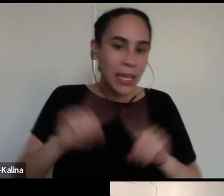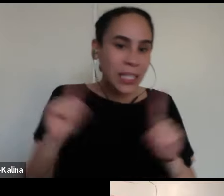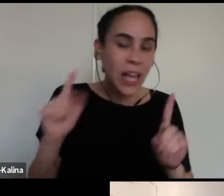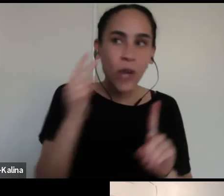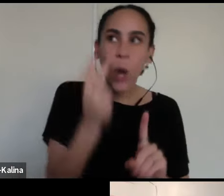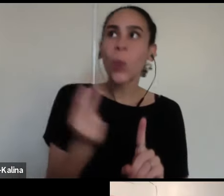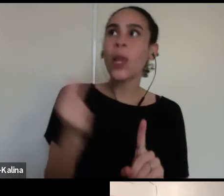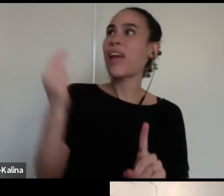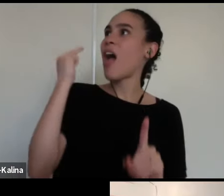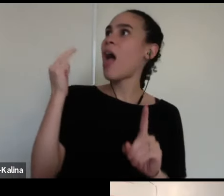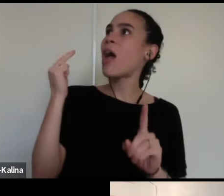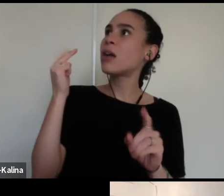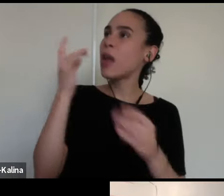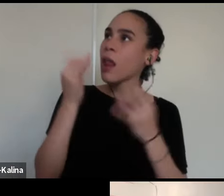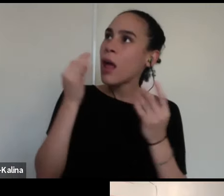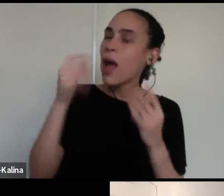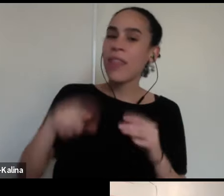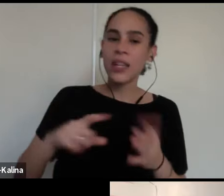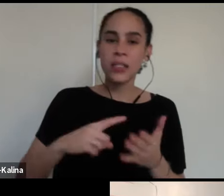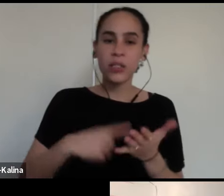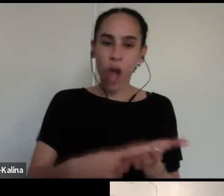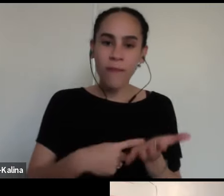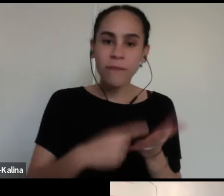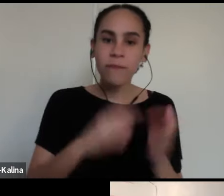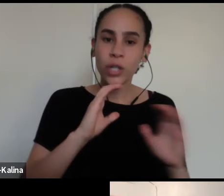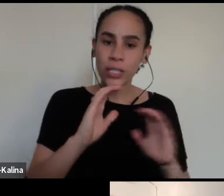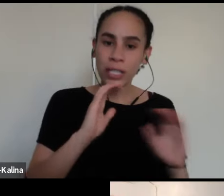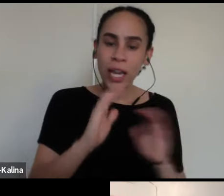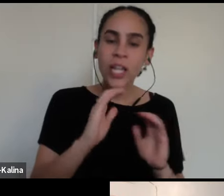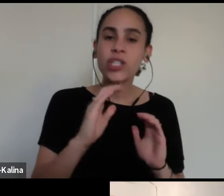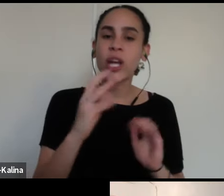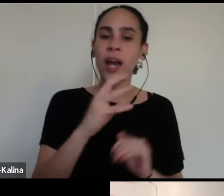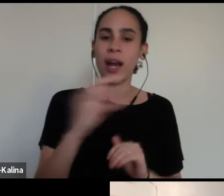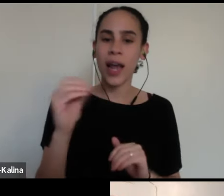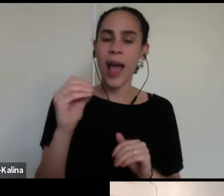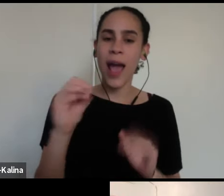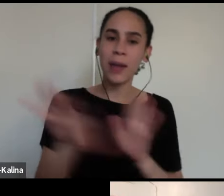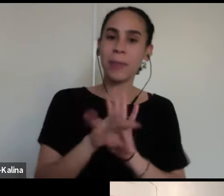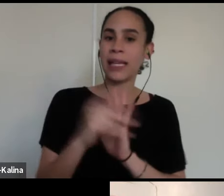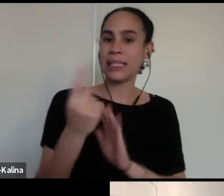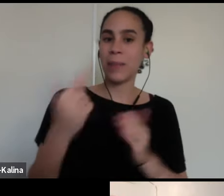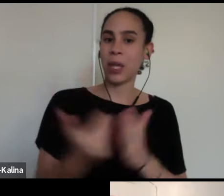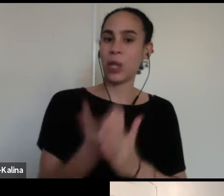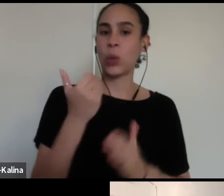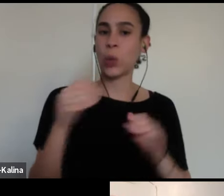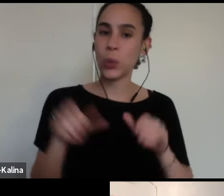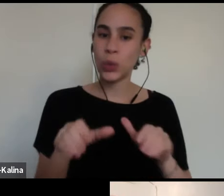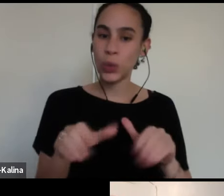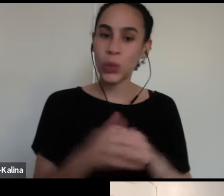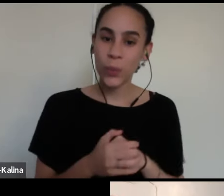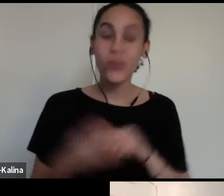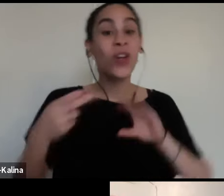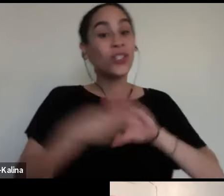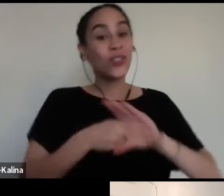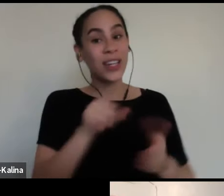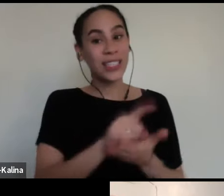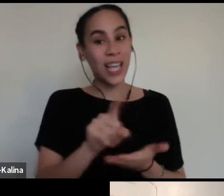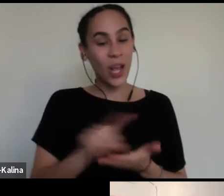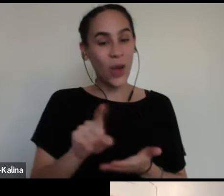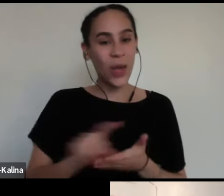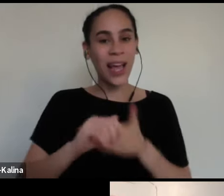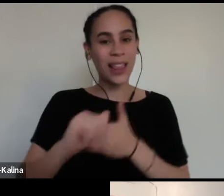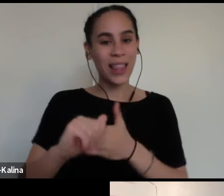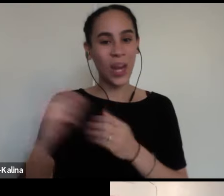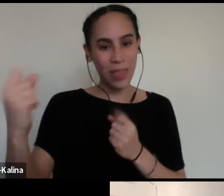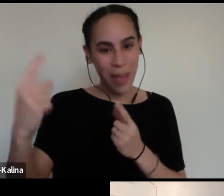conversation, tie it back into your life, and pick something new that you will do. And join us each week for Leading with Empathy and Allyship.